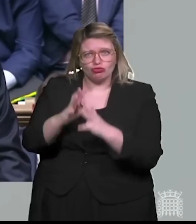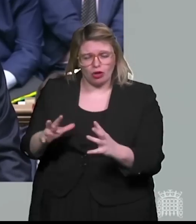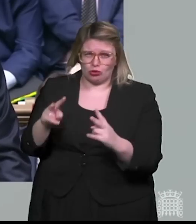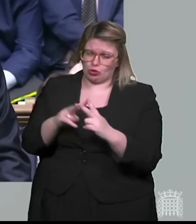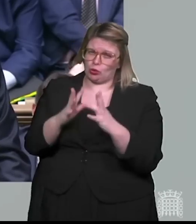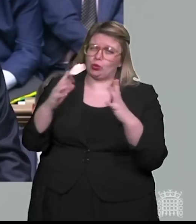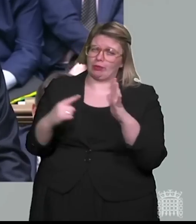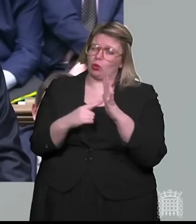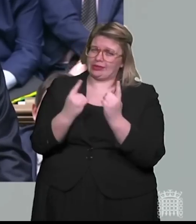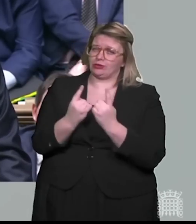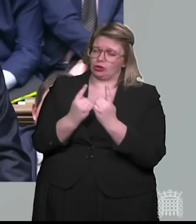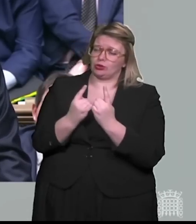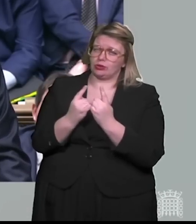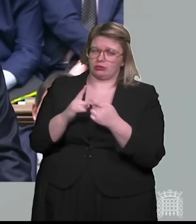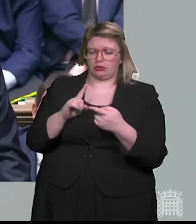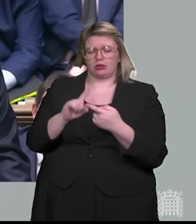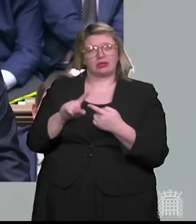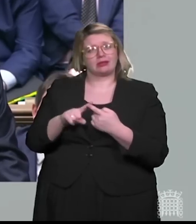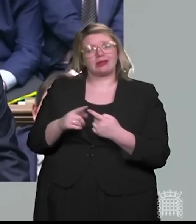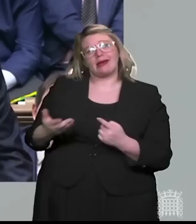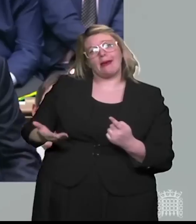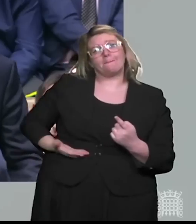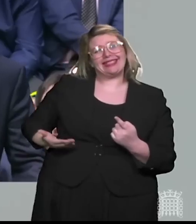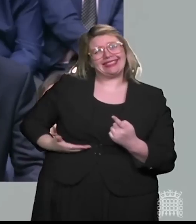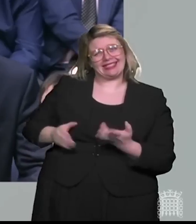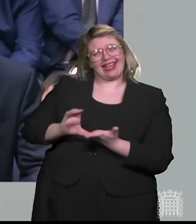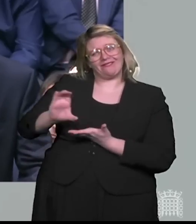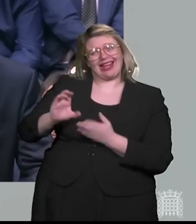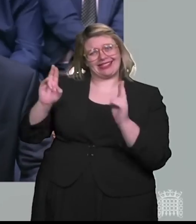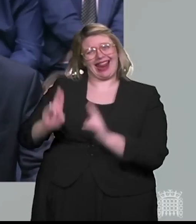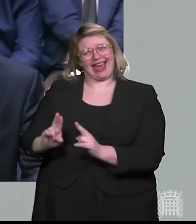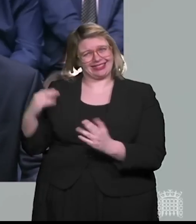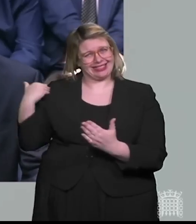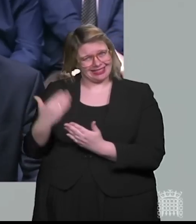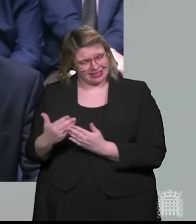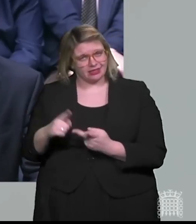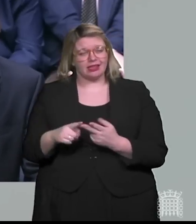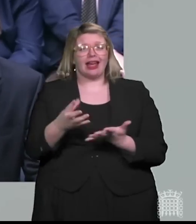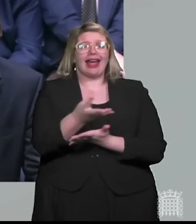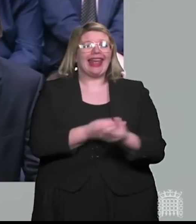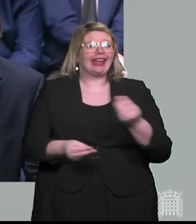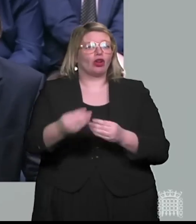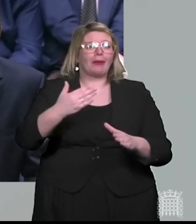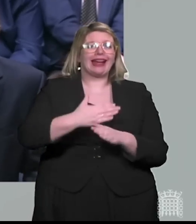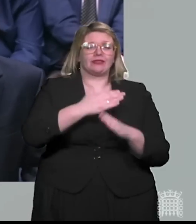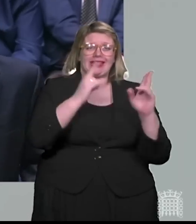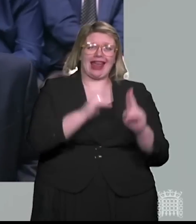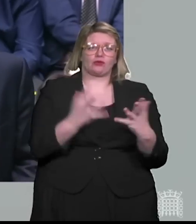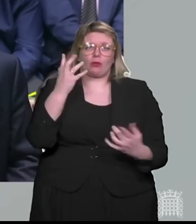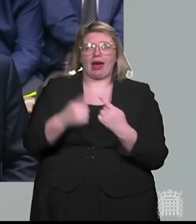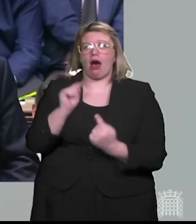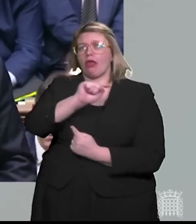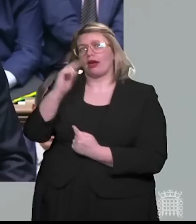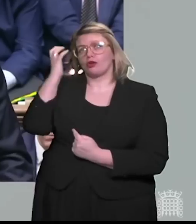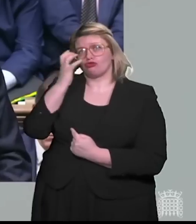particular which I address today: lower business investment and higher economic inactivity than other countries.